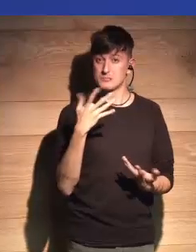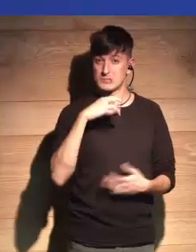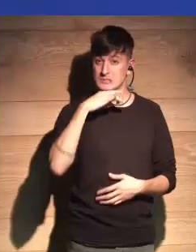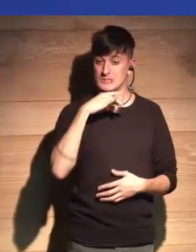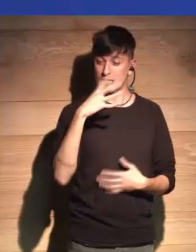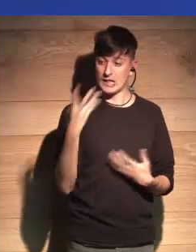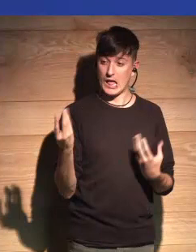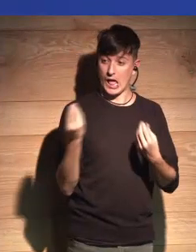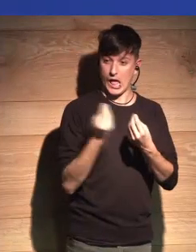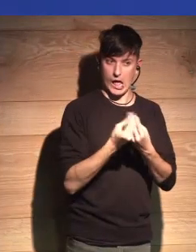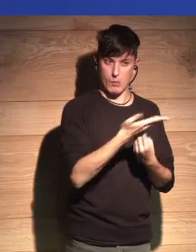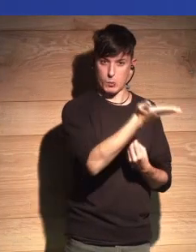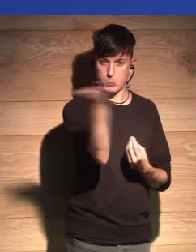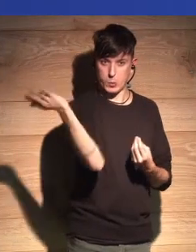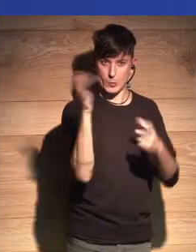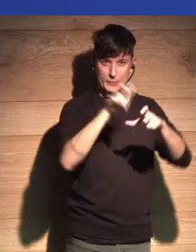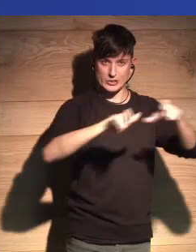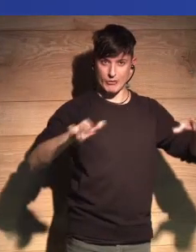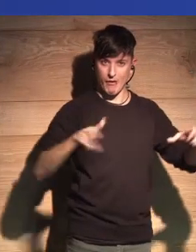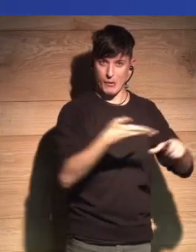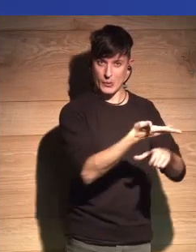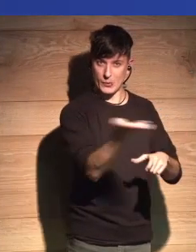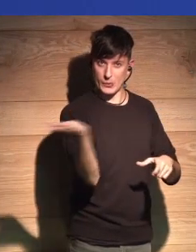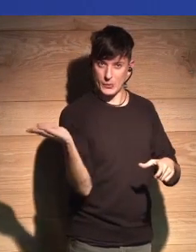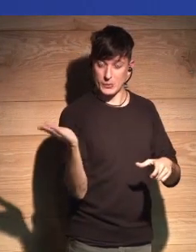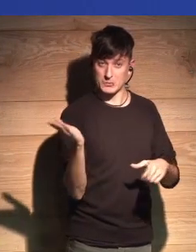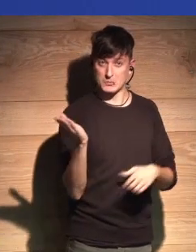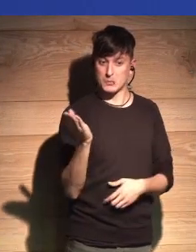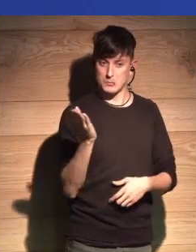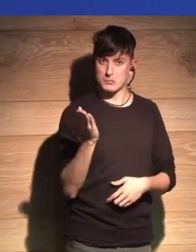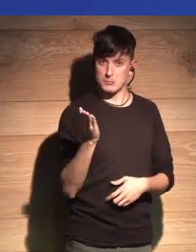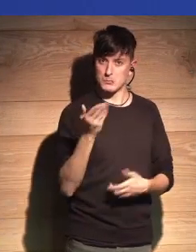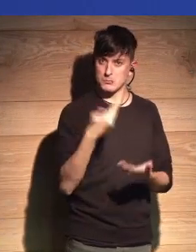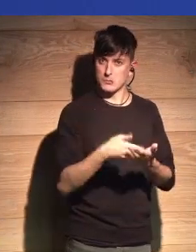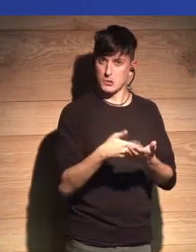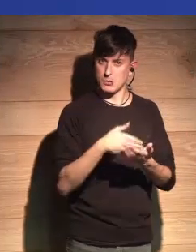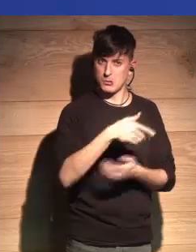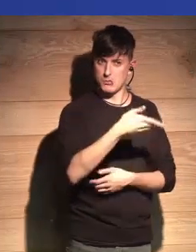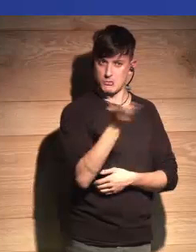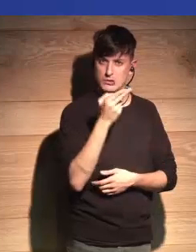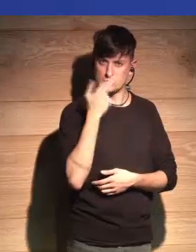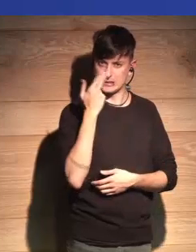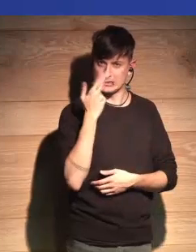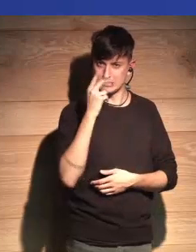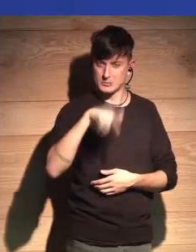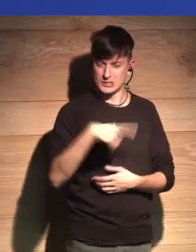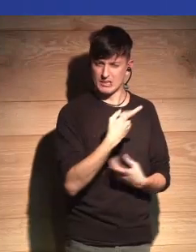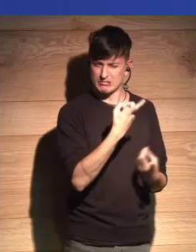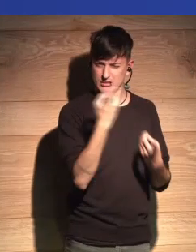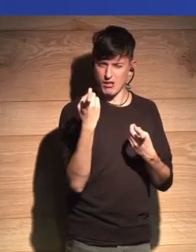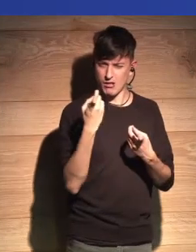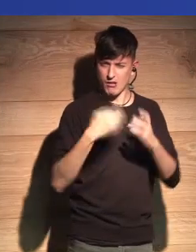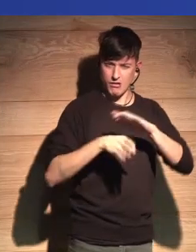relevant topic. I'm happy to see there are lots of people in the audience. This is proof of the interest in the